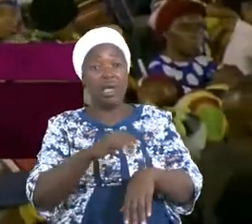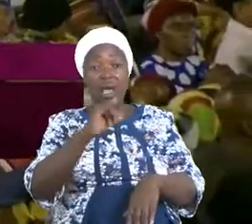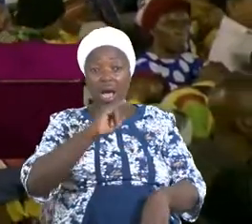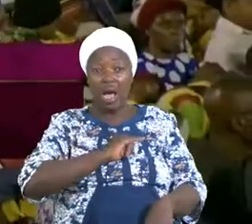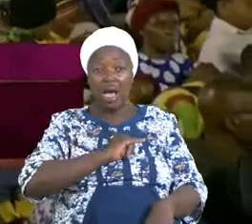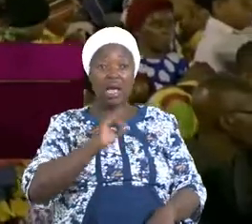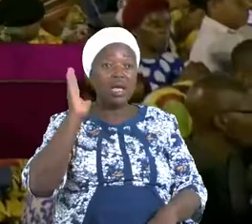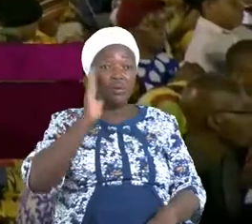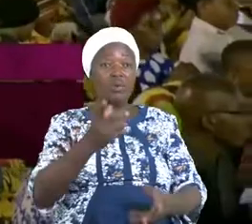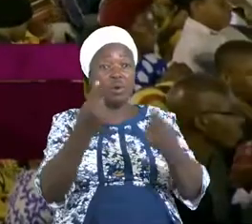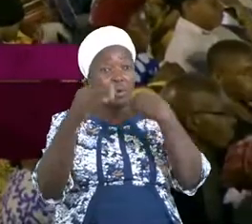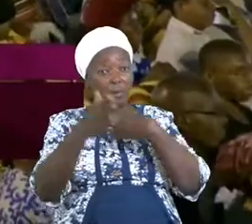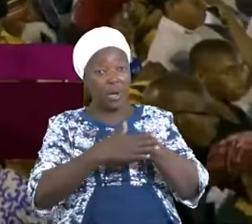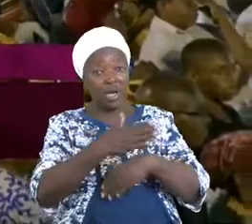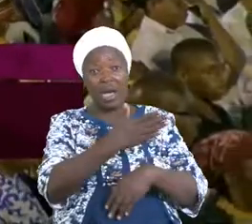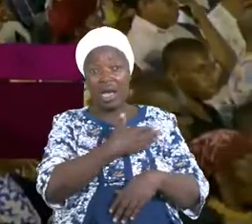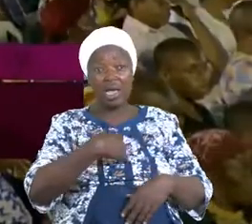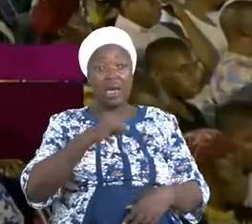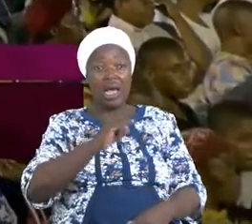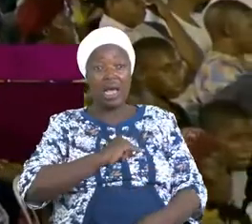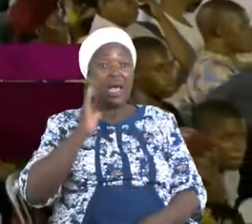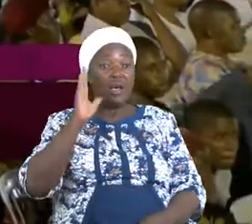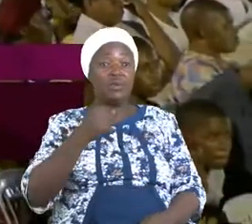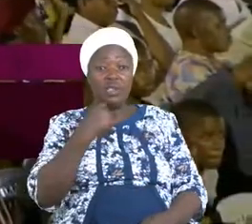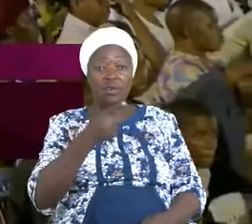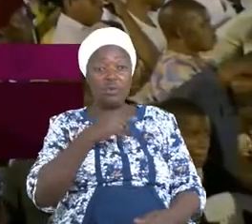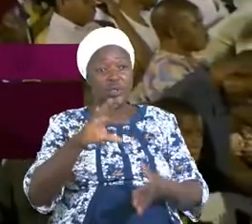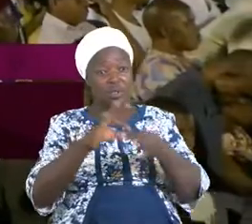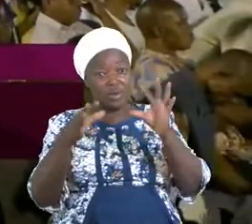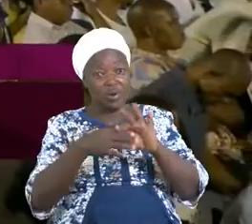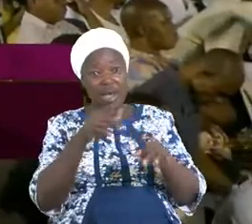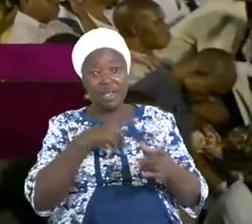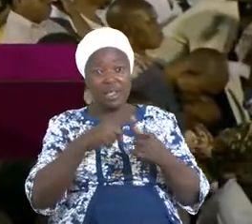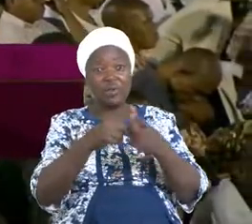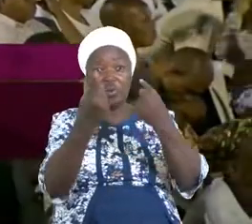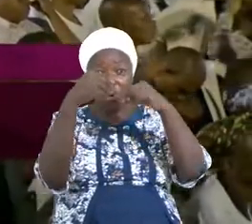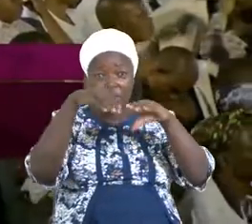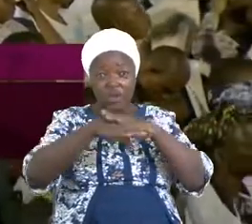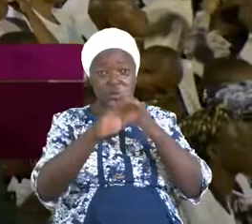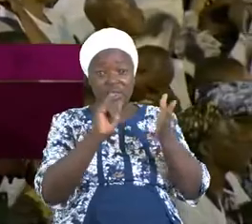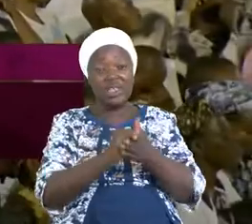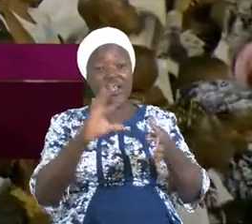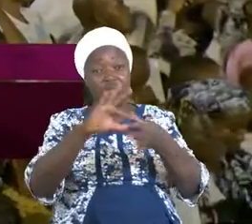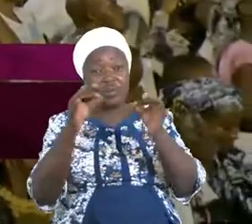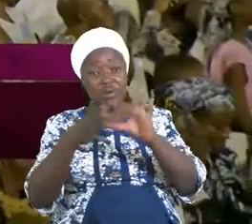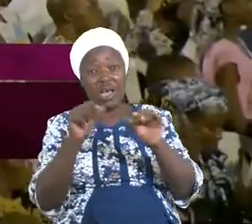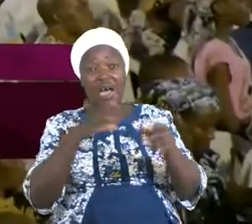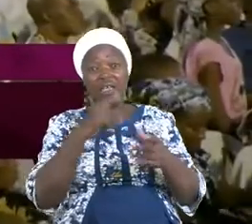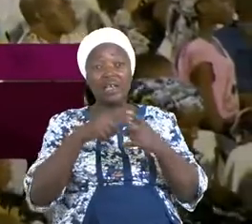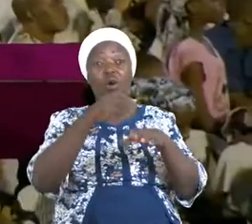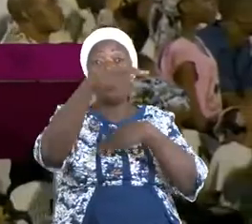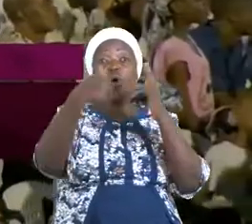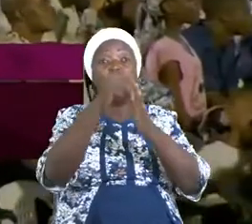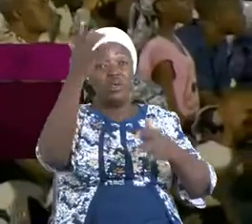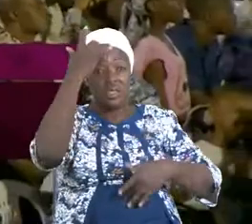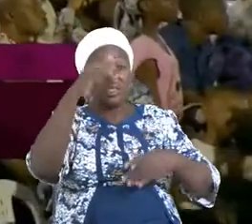tell you a story, and then you're coming into that story, and all your sicknesses tonight,